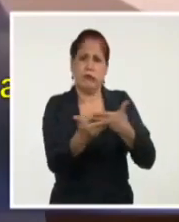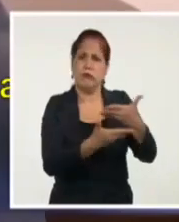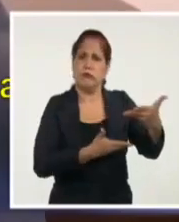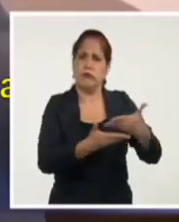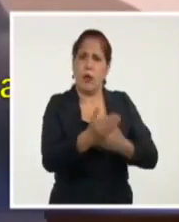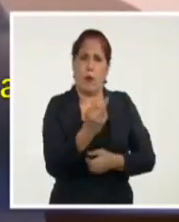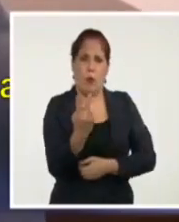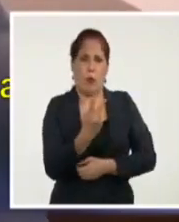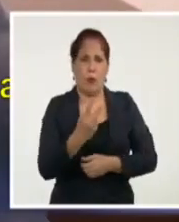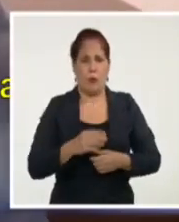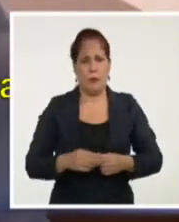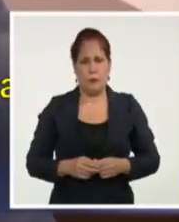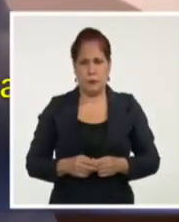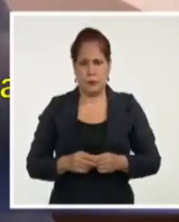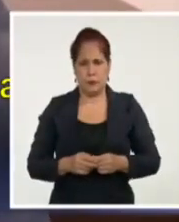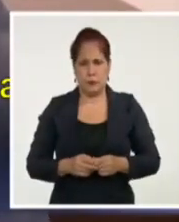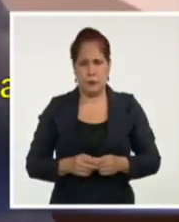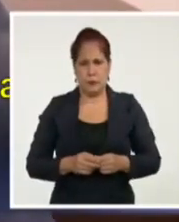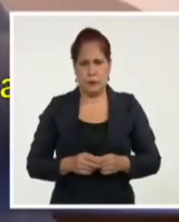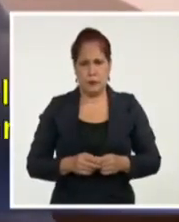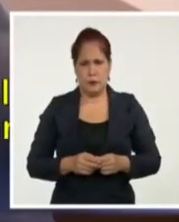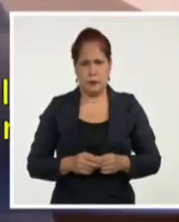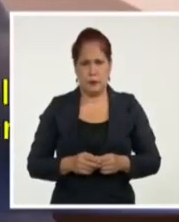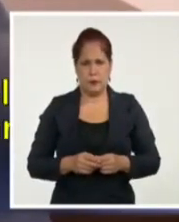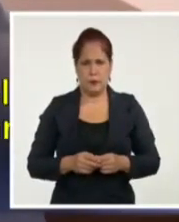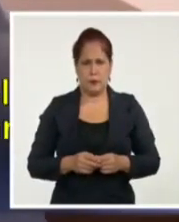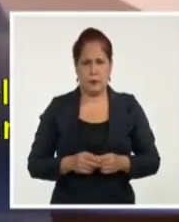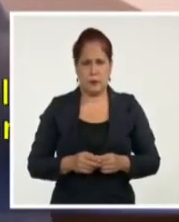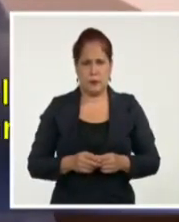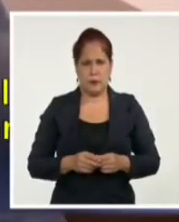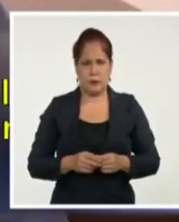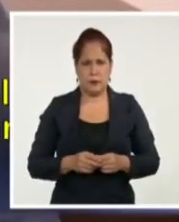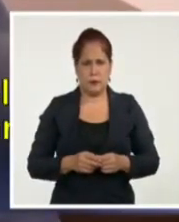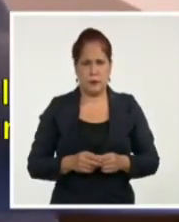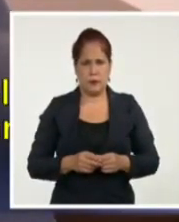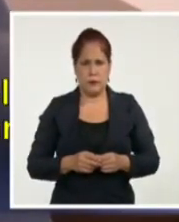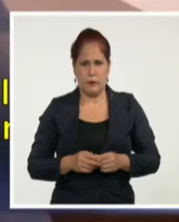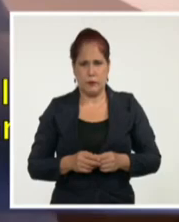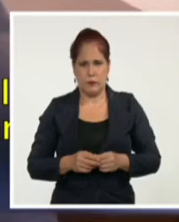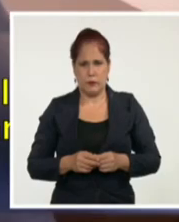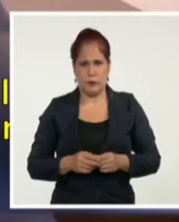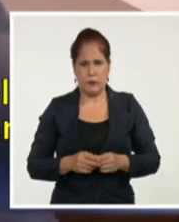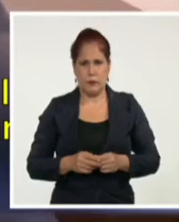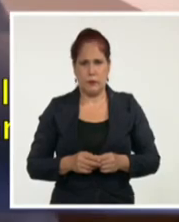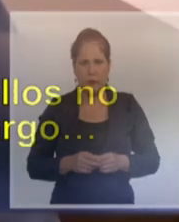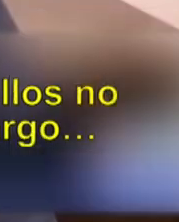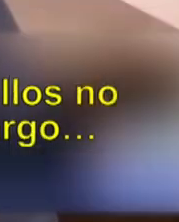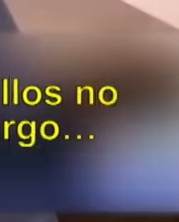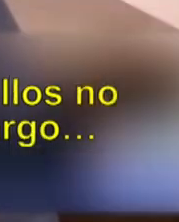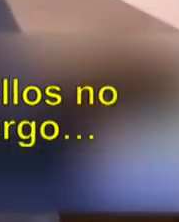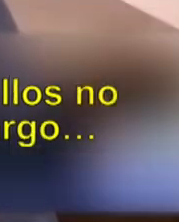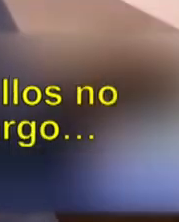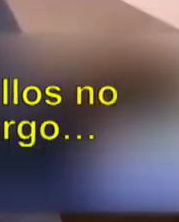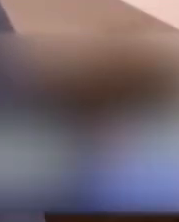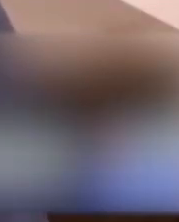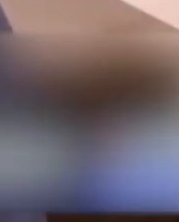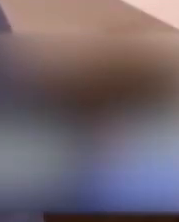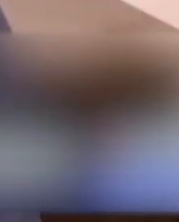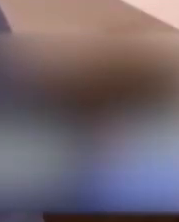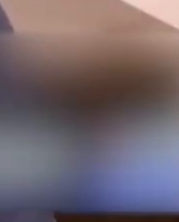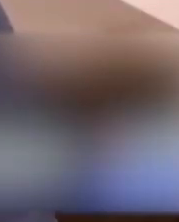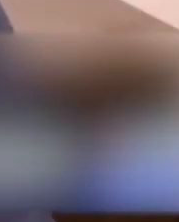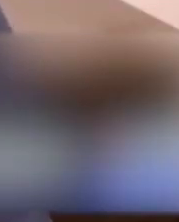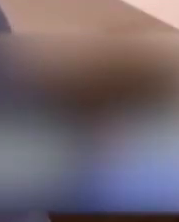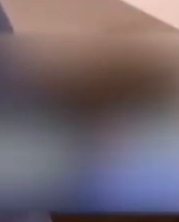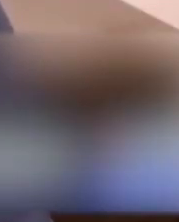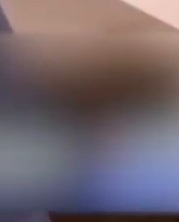see the images and you hear the people in Cuba, they're not going out there and condemning the United States. They're not going out there and saying lift the embargo. And they